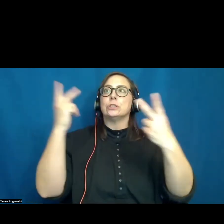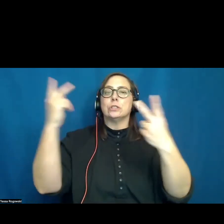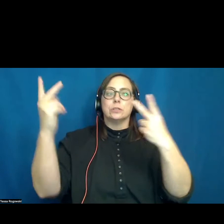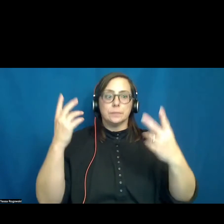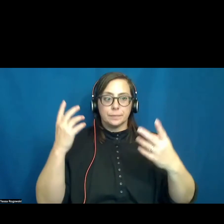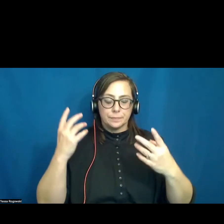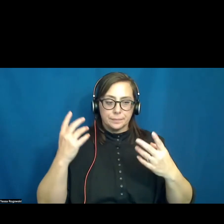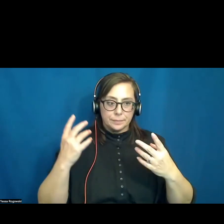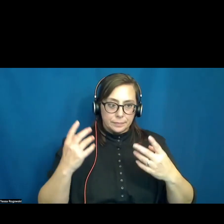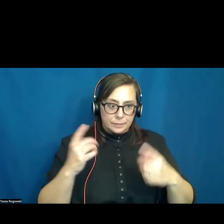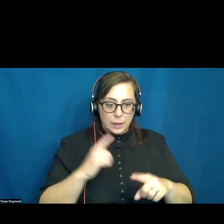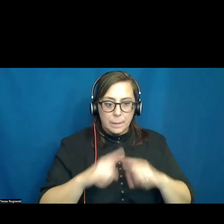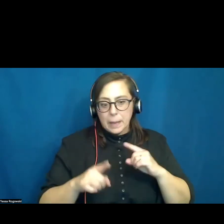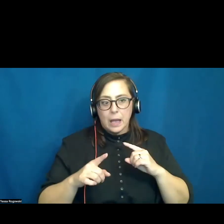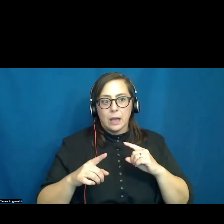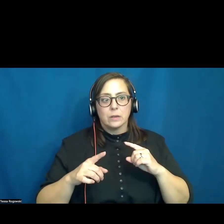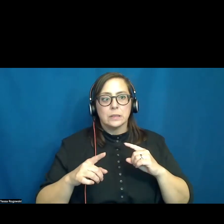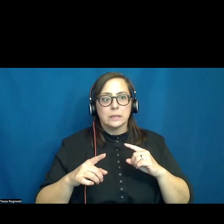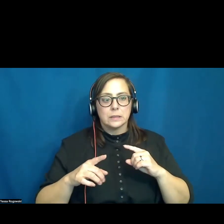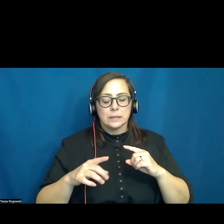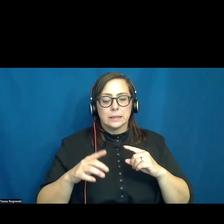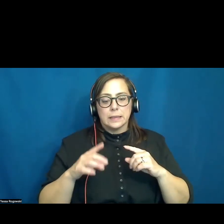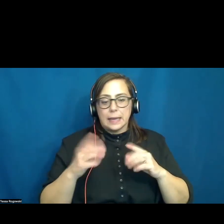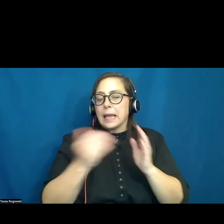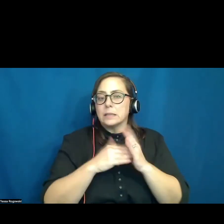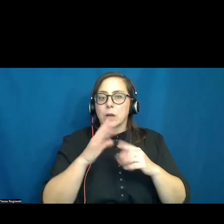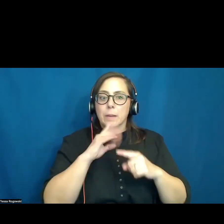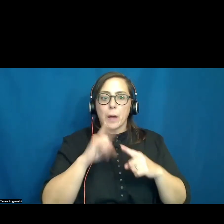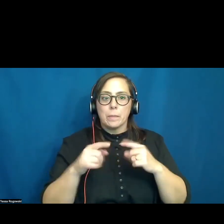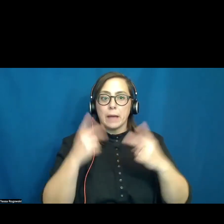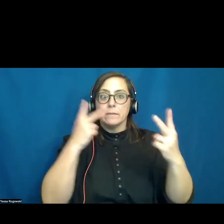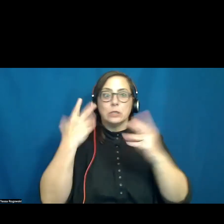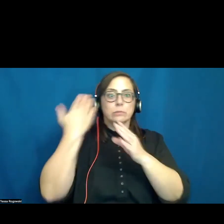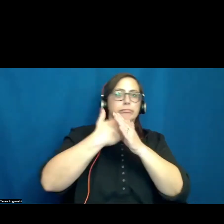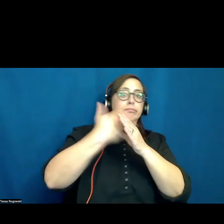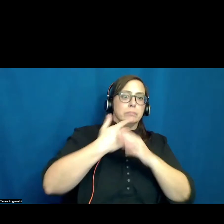tortuously mundane experience, or these visual disturbances. So